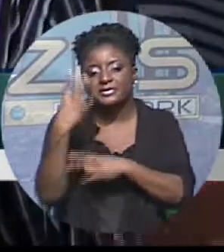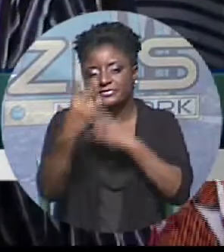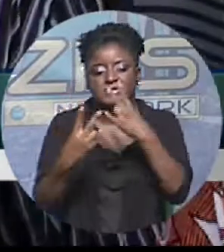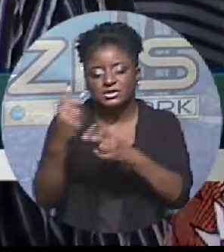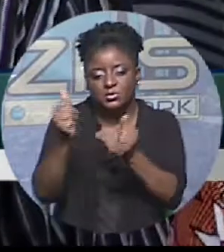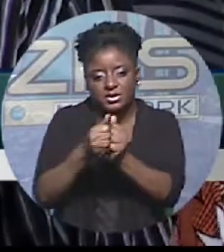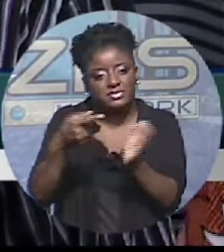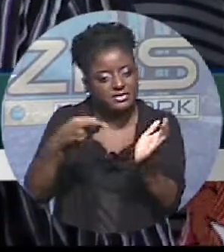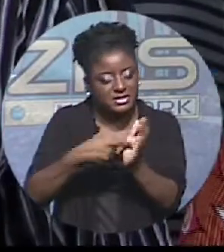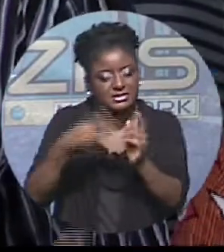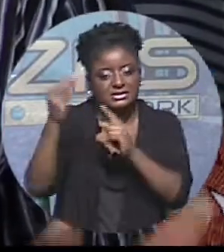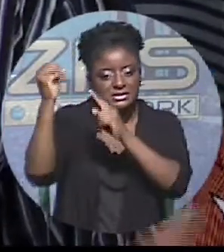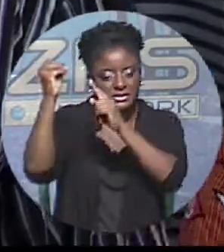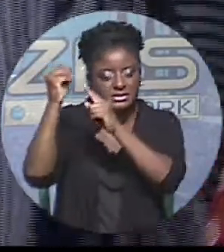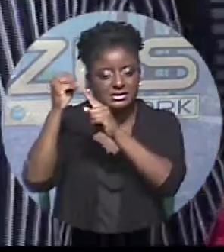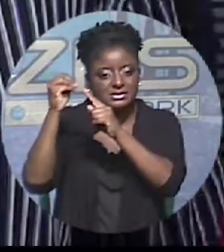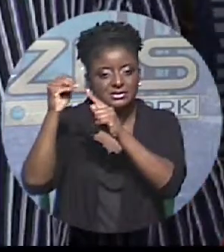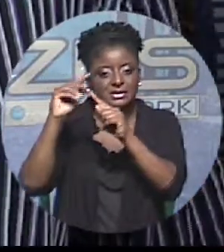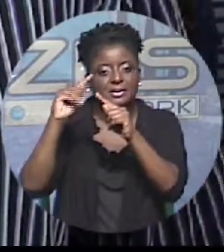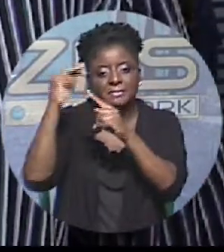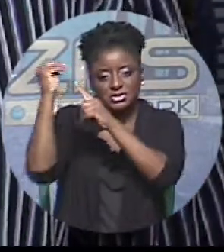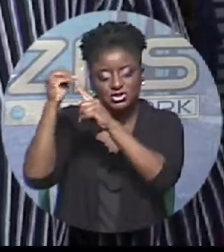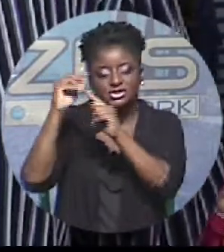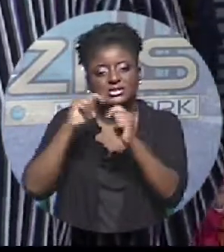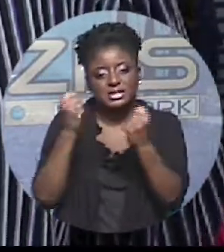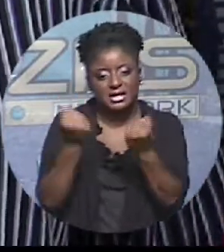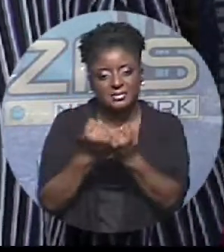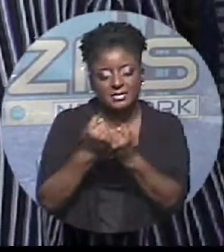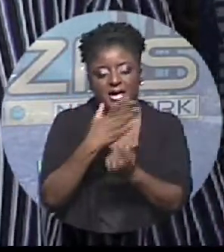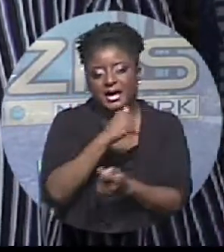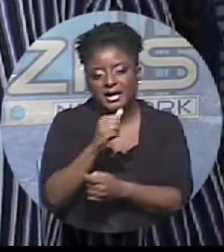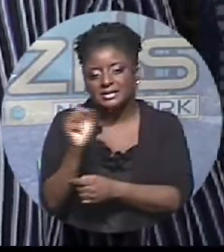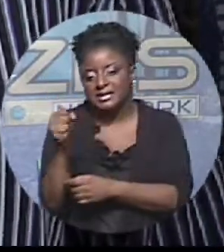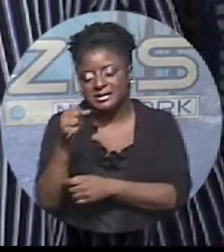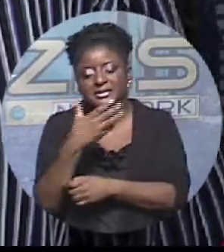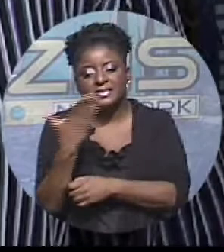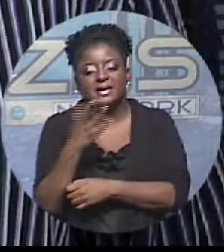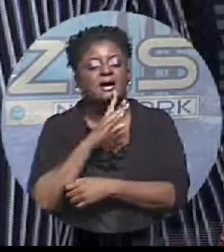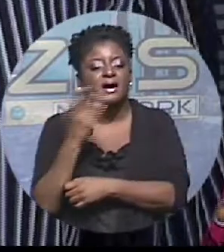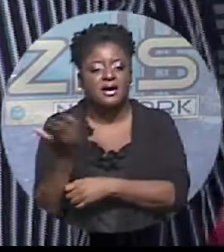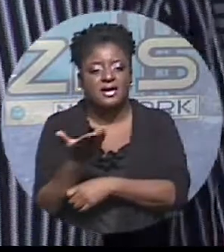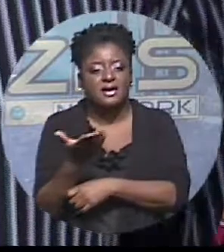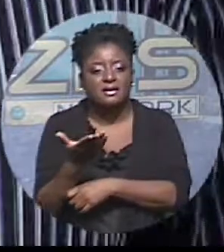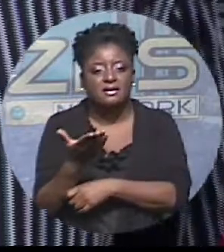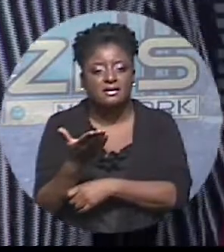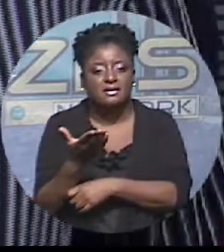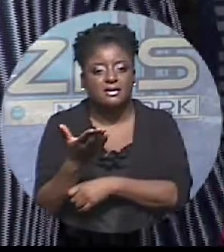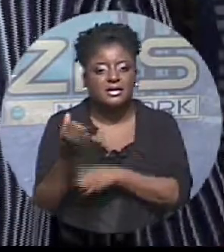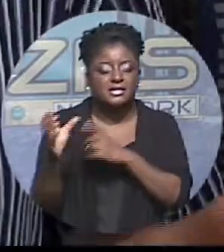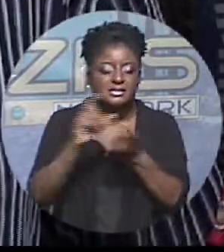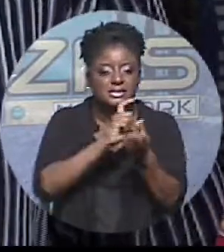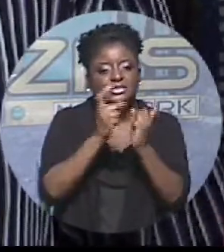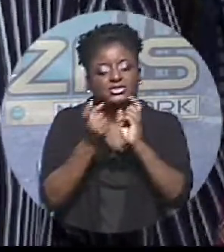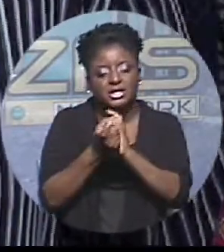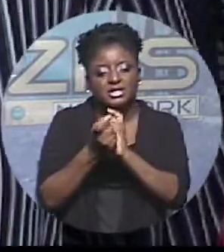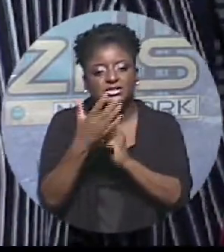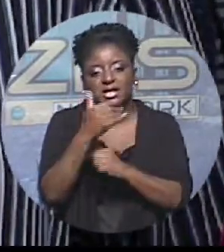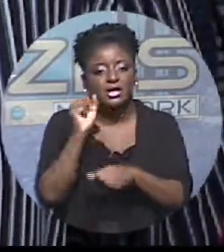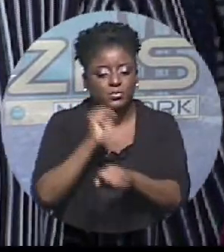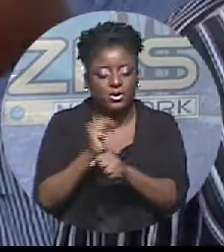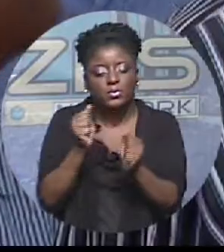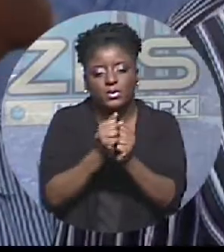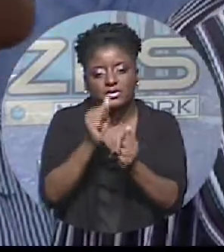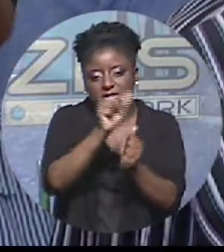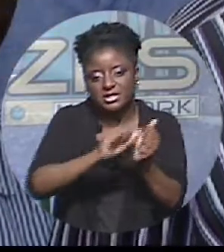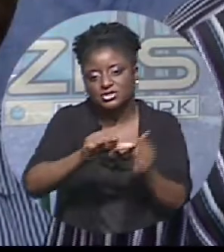from Elevate Mission Team. And of course, they're here. So it's an exchange where they'll be able to collaborate with each other and minister to one